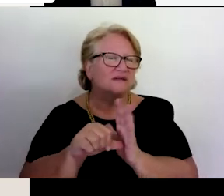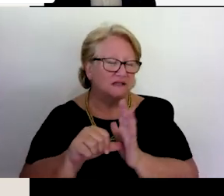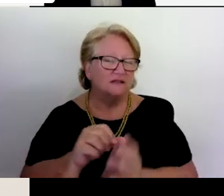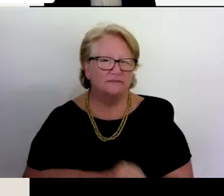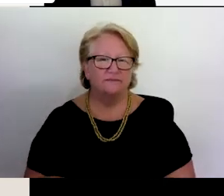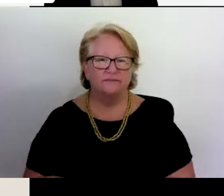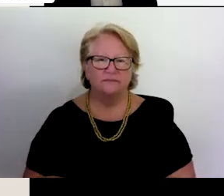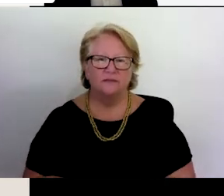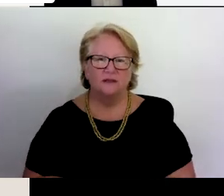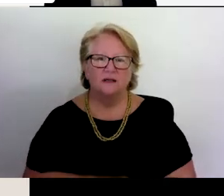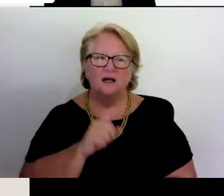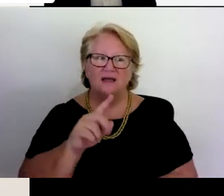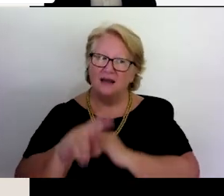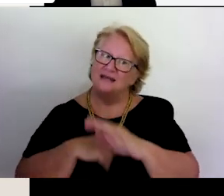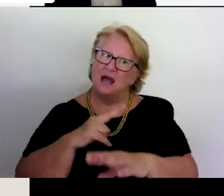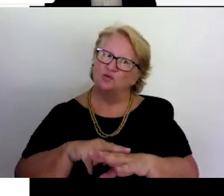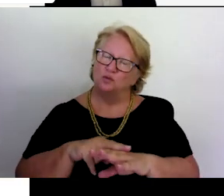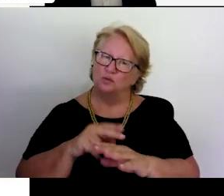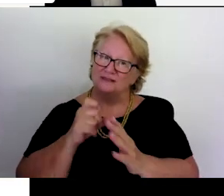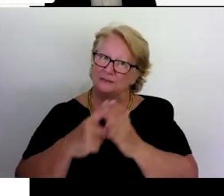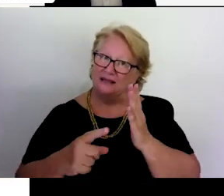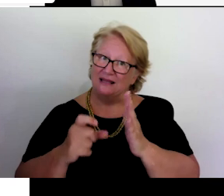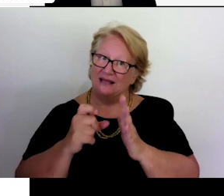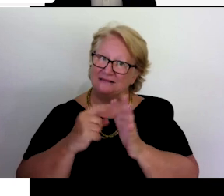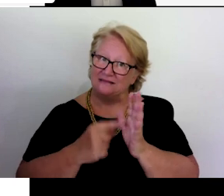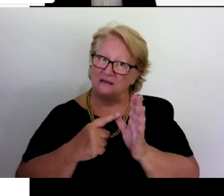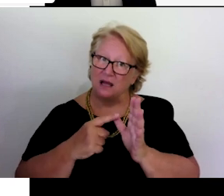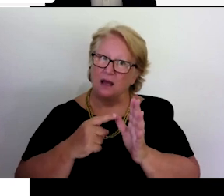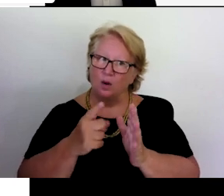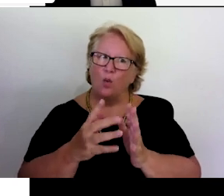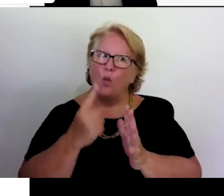Disability Data Asset is one example of linked administrative data.